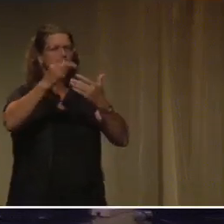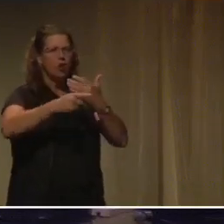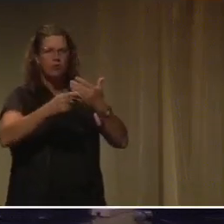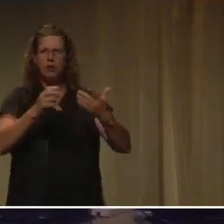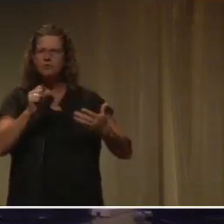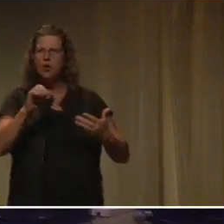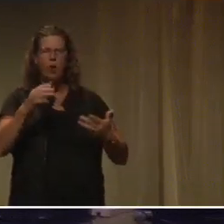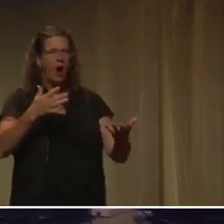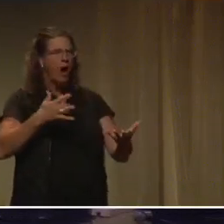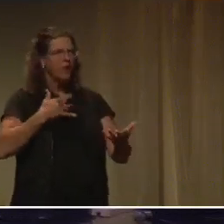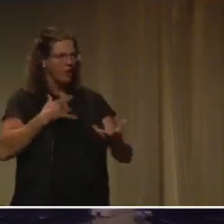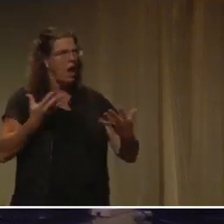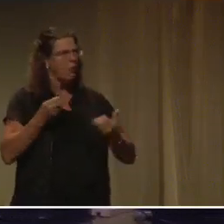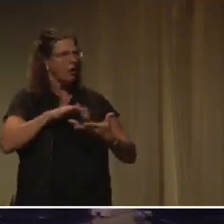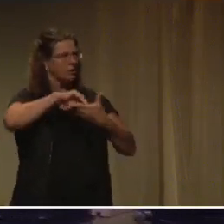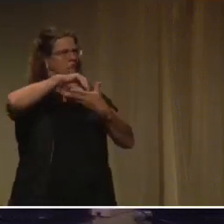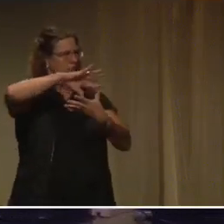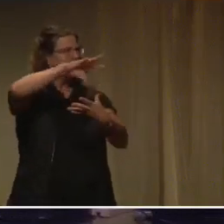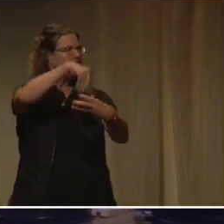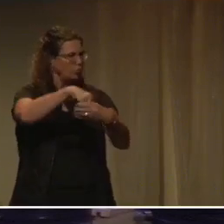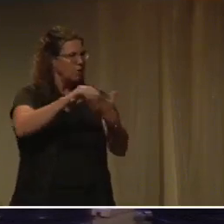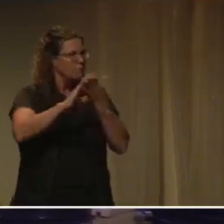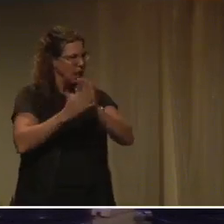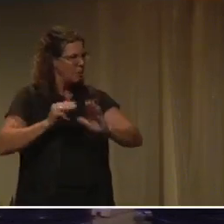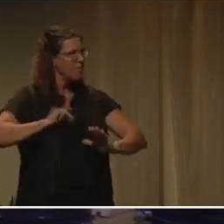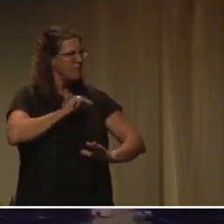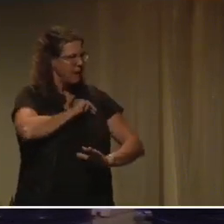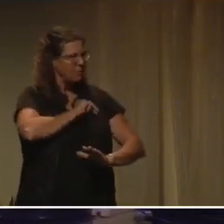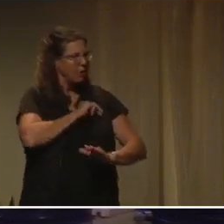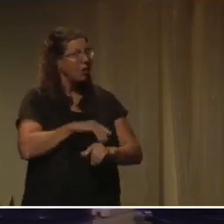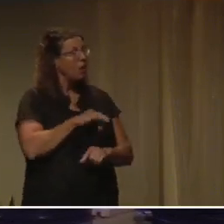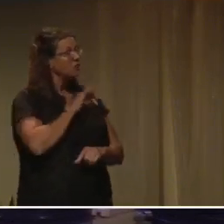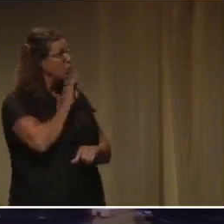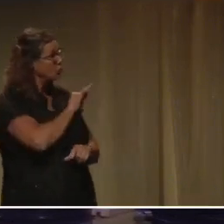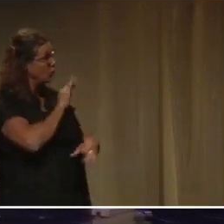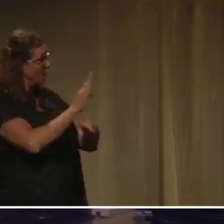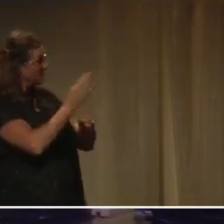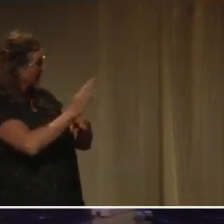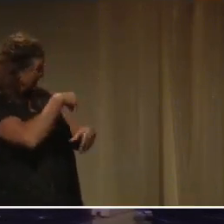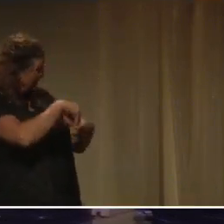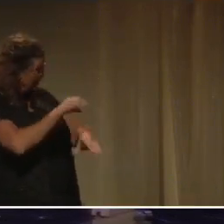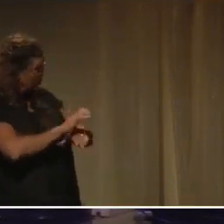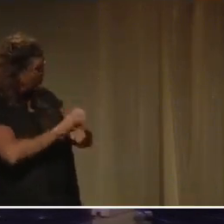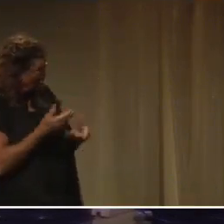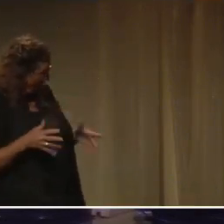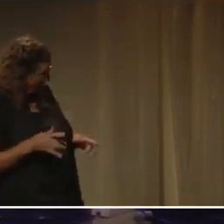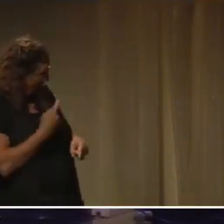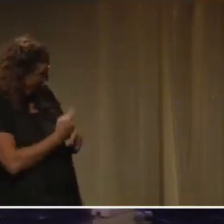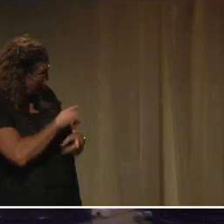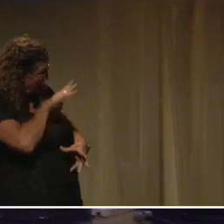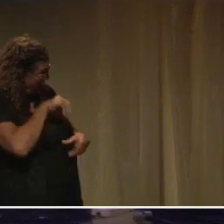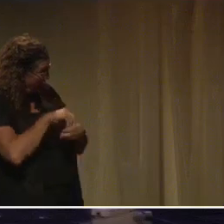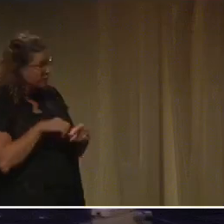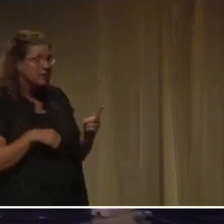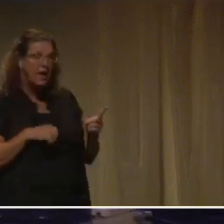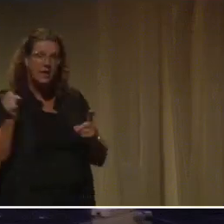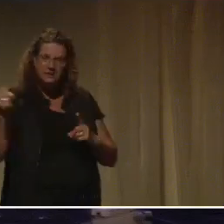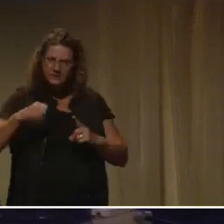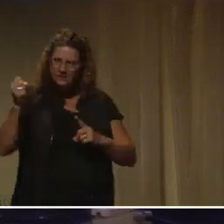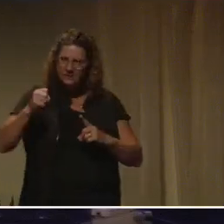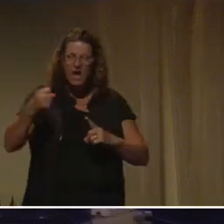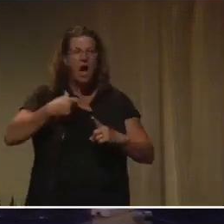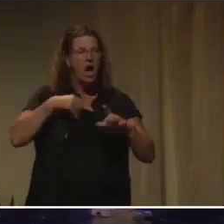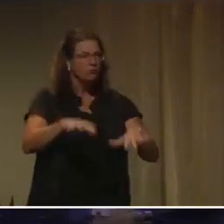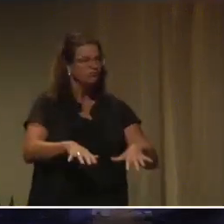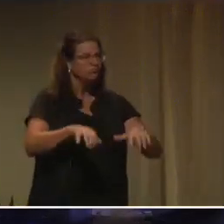to be here. And you've been busy. You are busy already in the church. Tell us about that. Yeah, so I took the